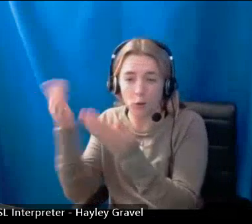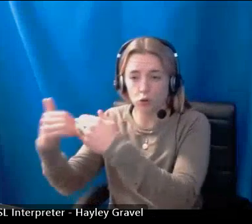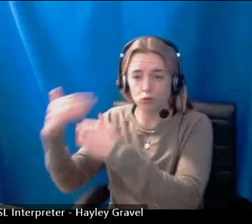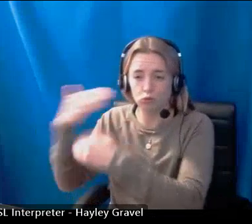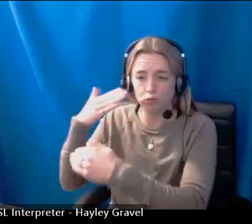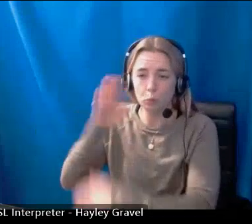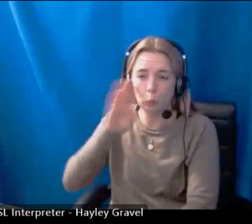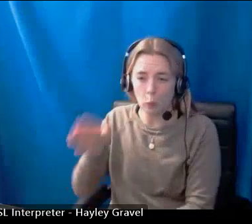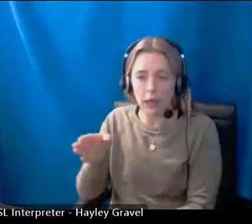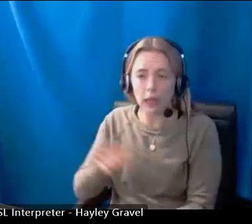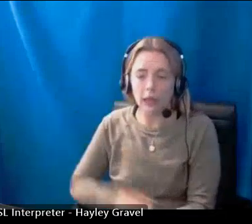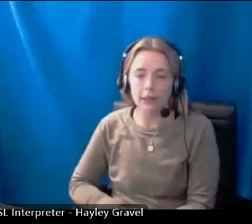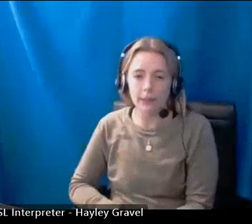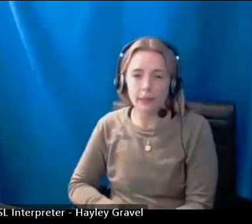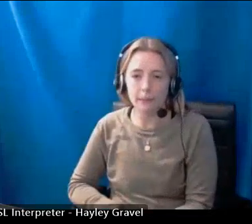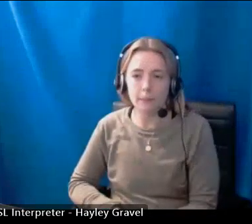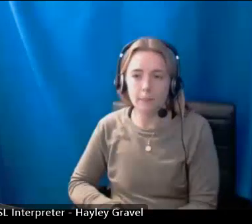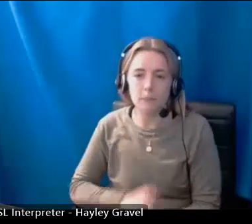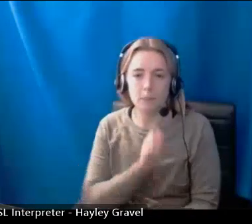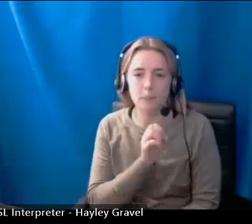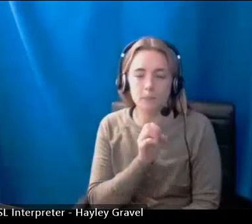it. Yeah.